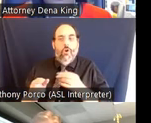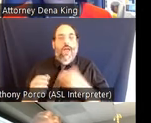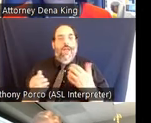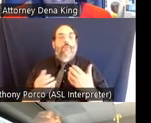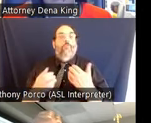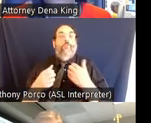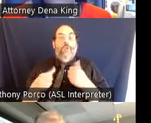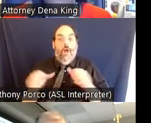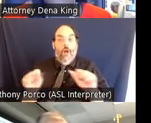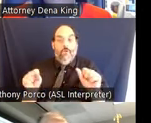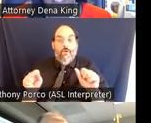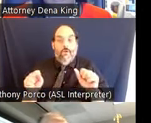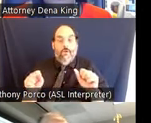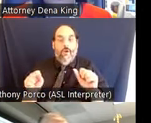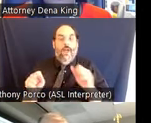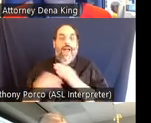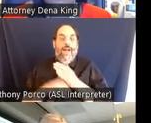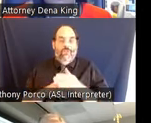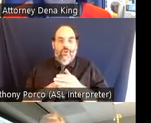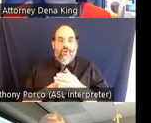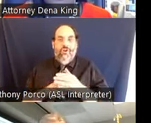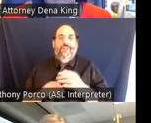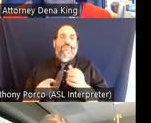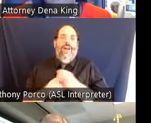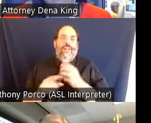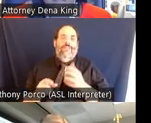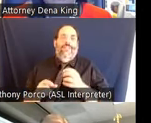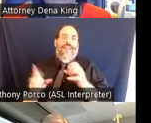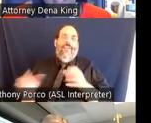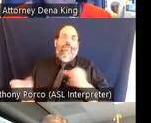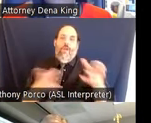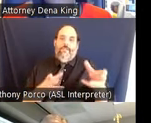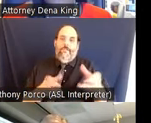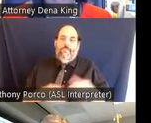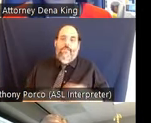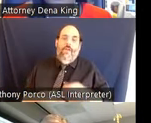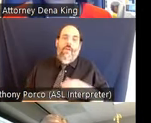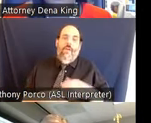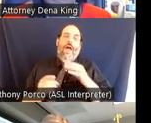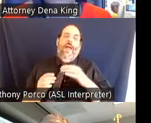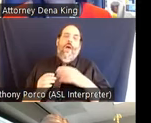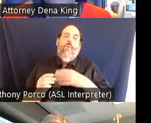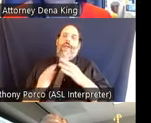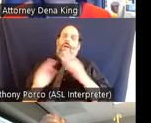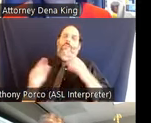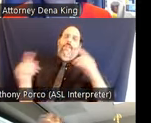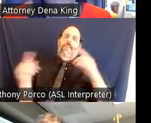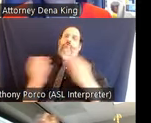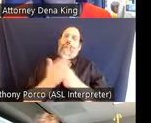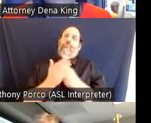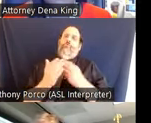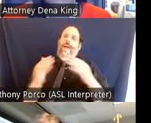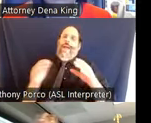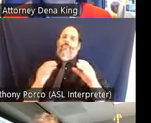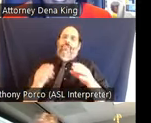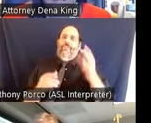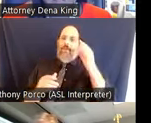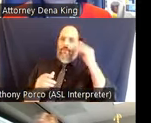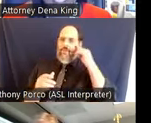recover from hate-fueled violence. The White House announced a package of new actions the federal government was